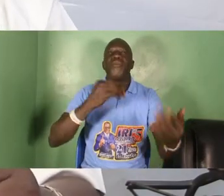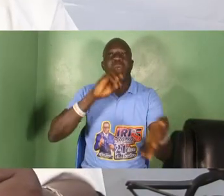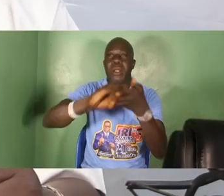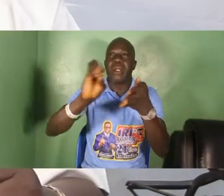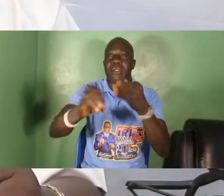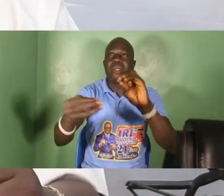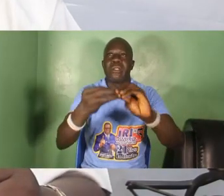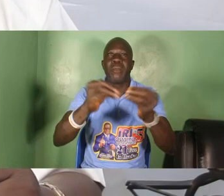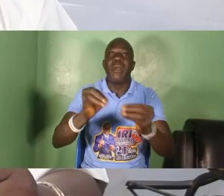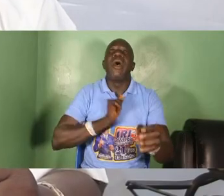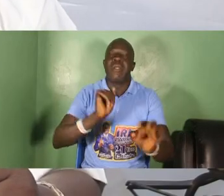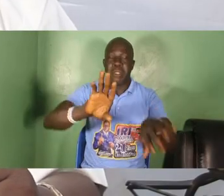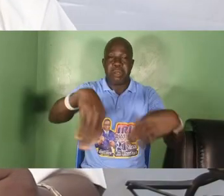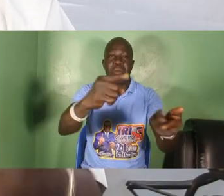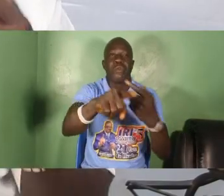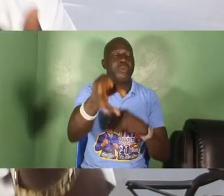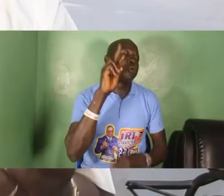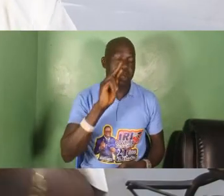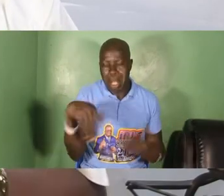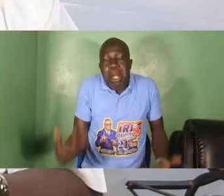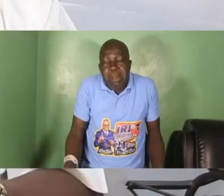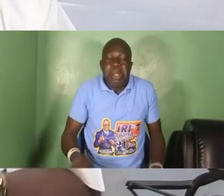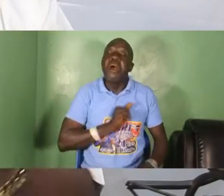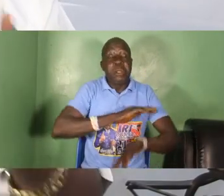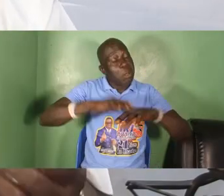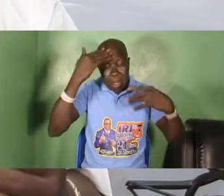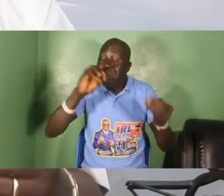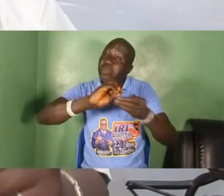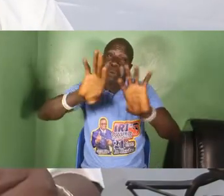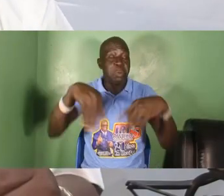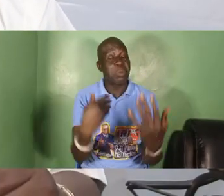Give me your account number. She gave her the account number. I don't know